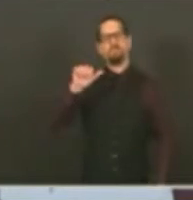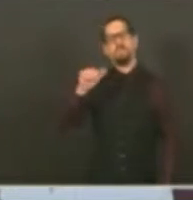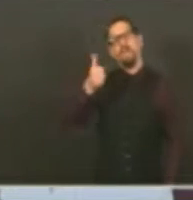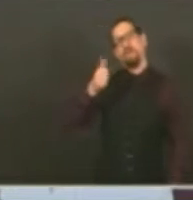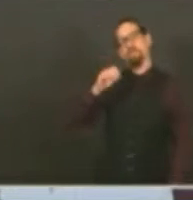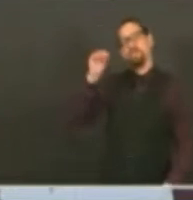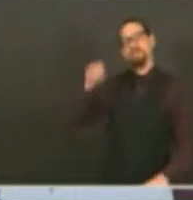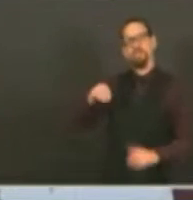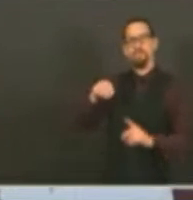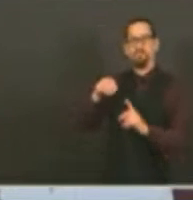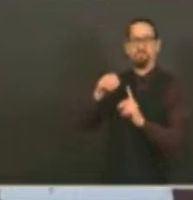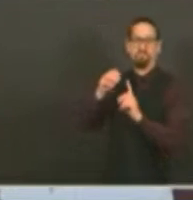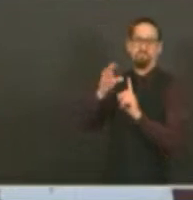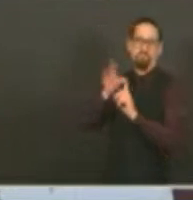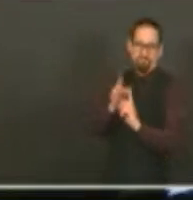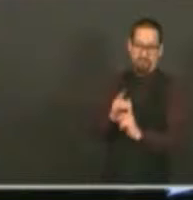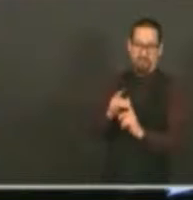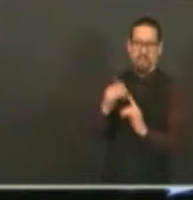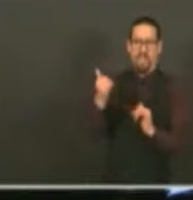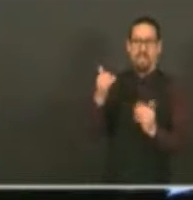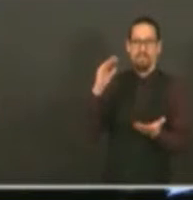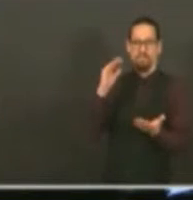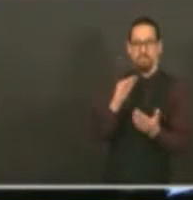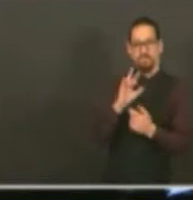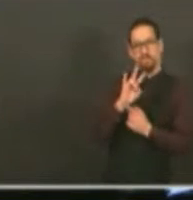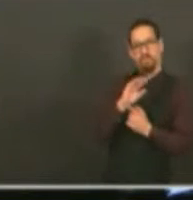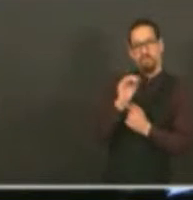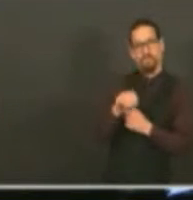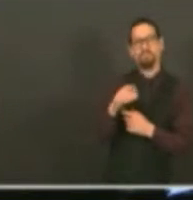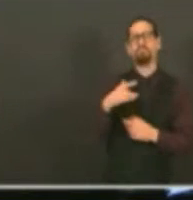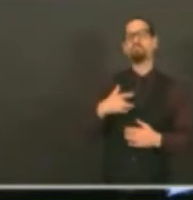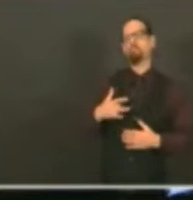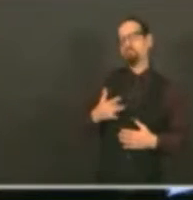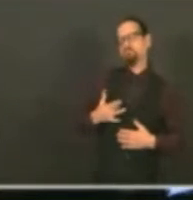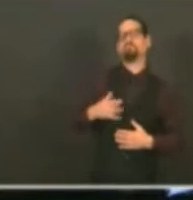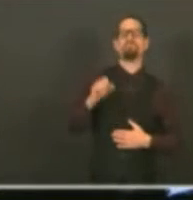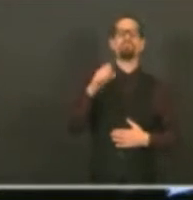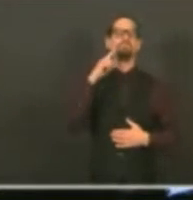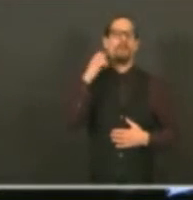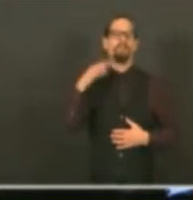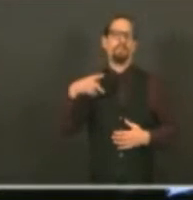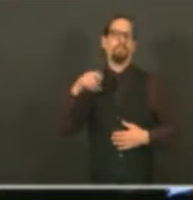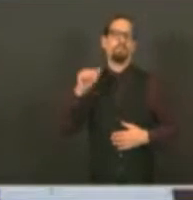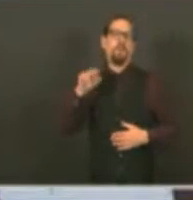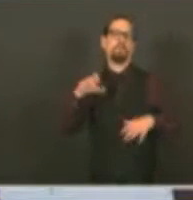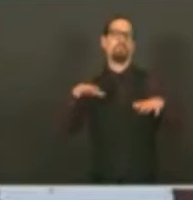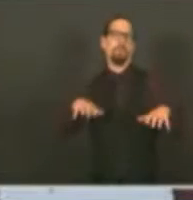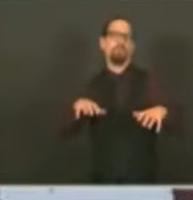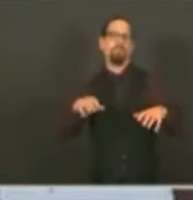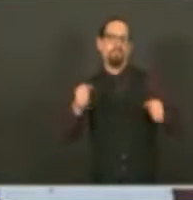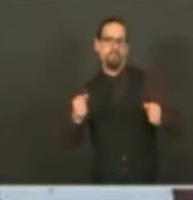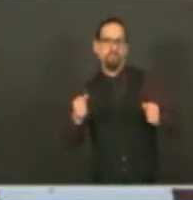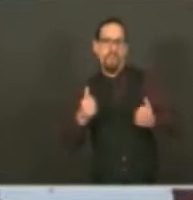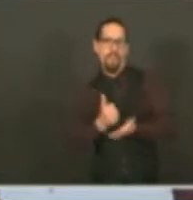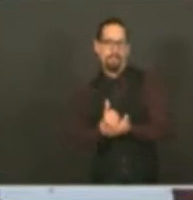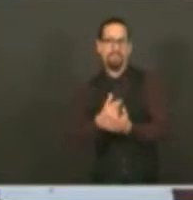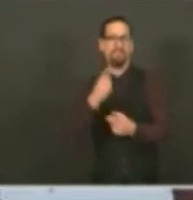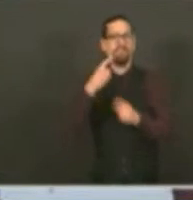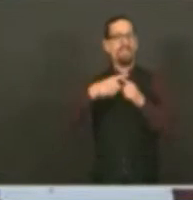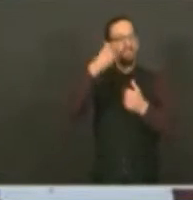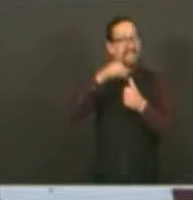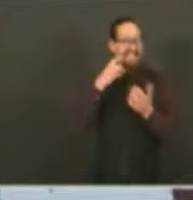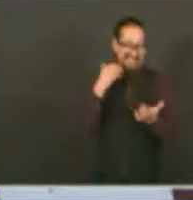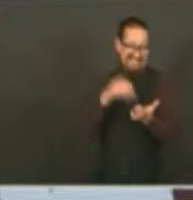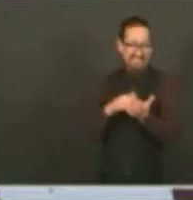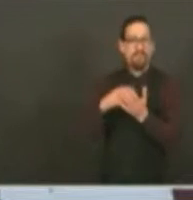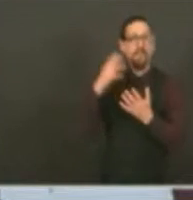do attribute that in part to the pause. And you can see it in the mobility going down, which is why I want to continue the pause for one more week.